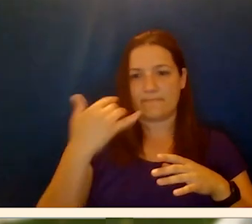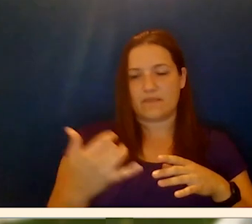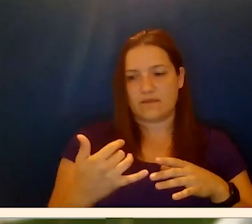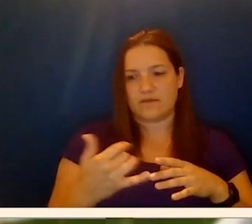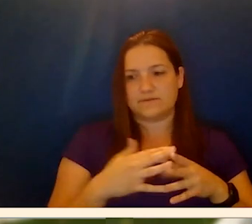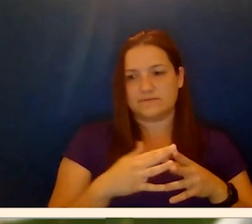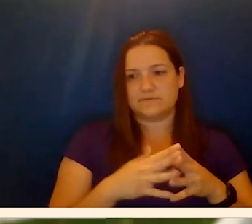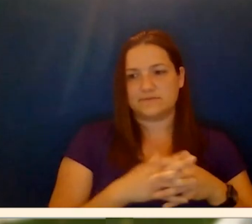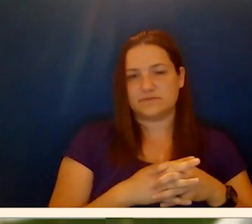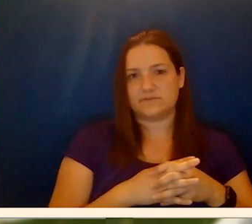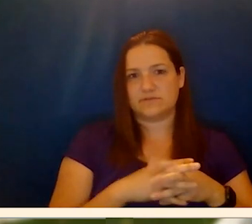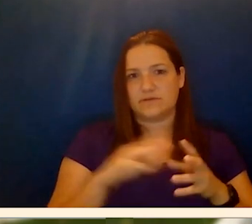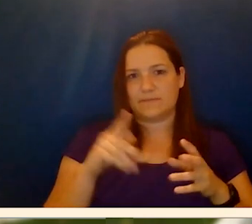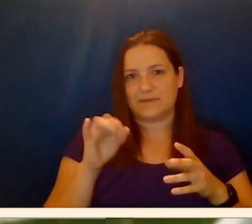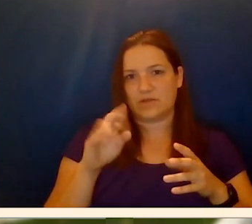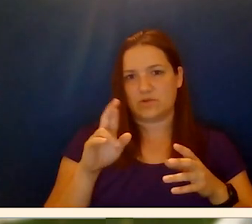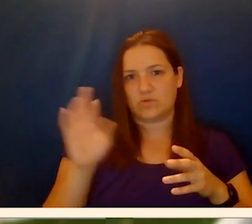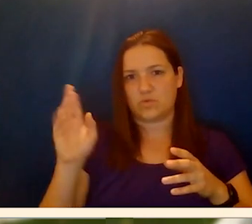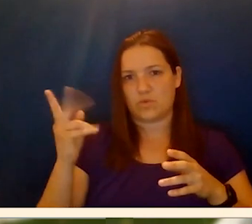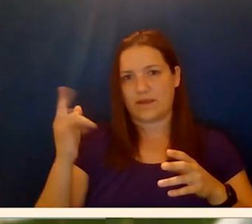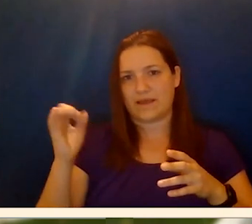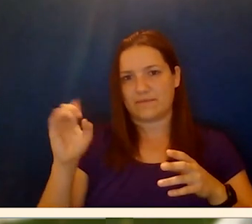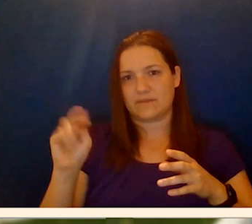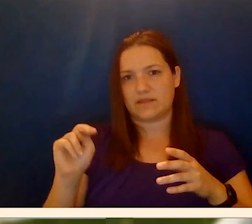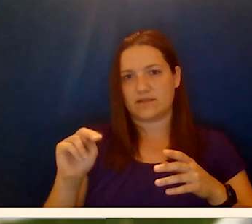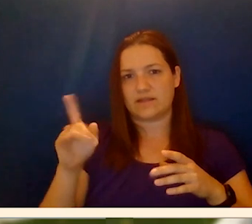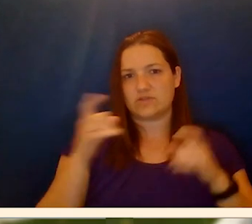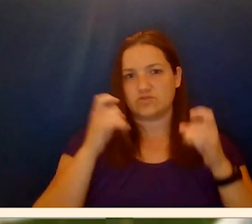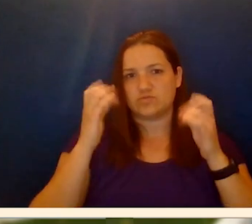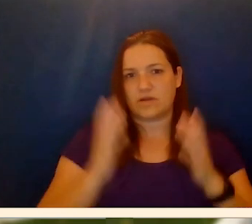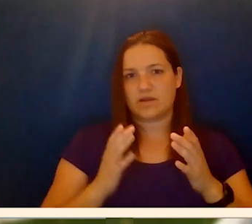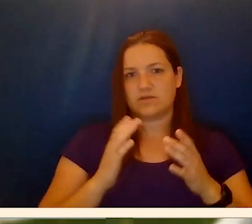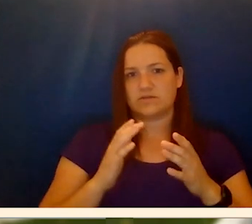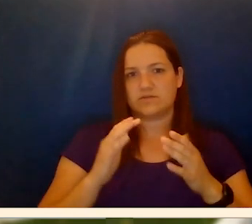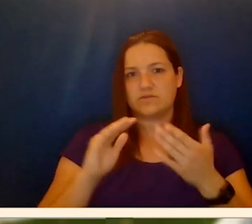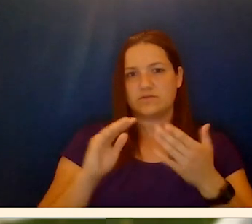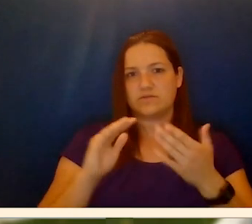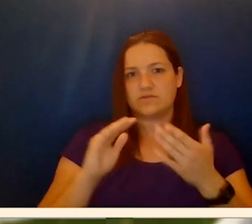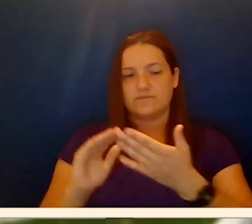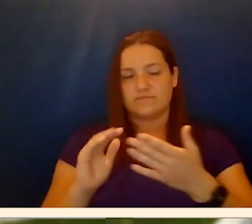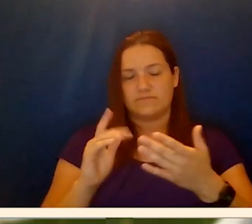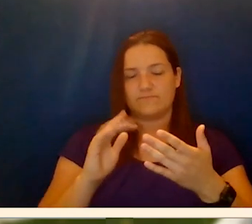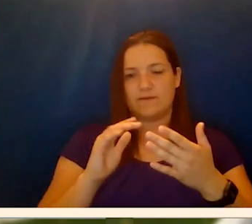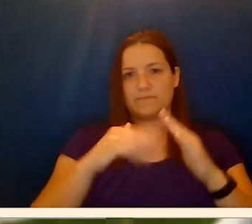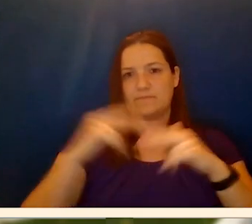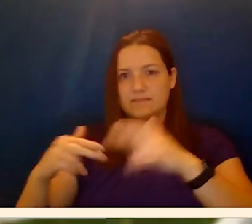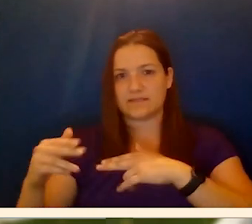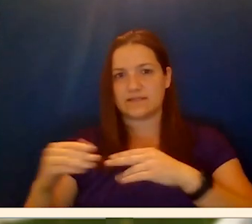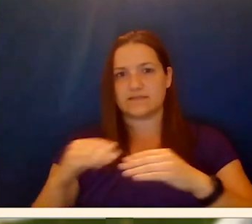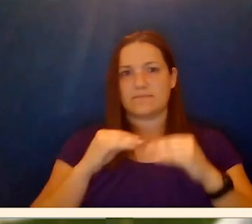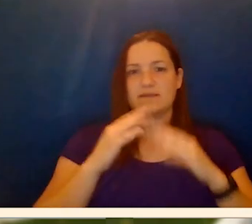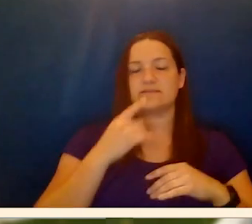is our Director of Facilities and Maintenance, and he said that at virtually all of our